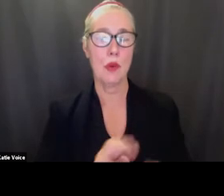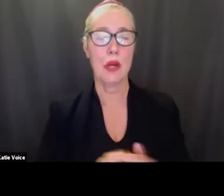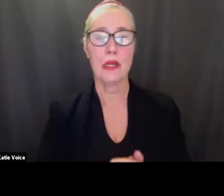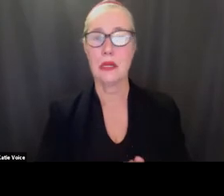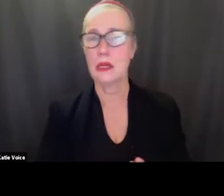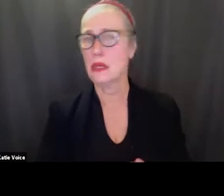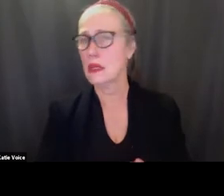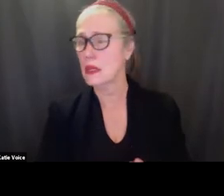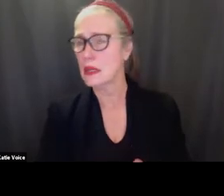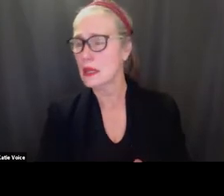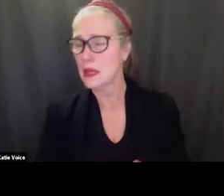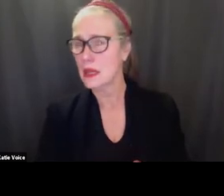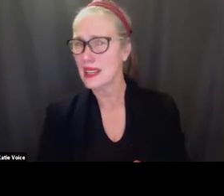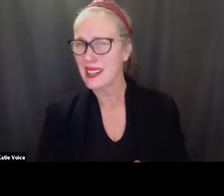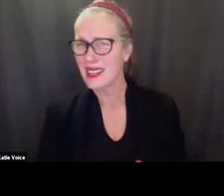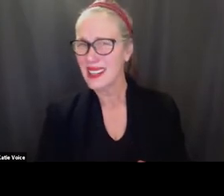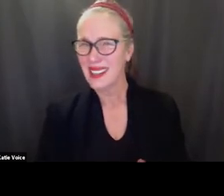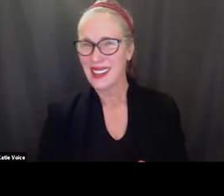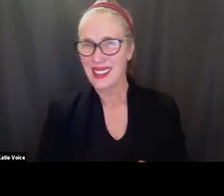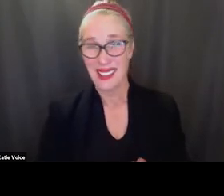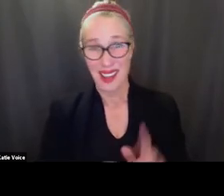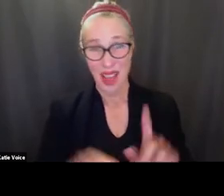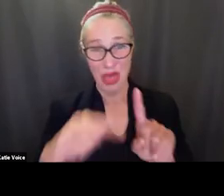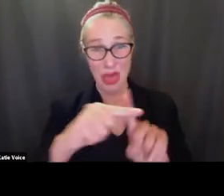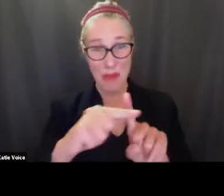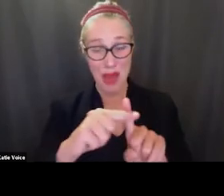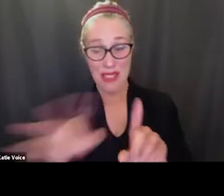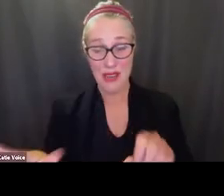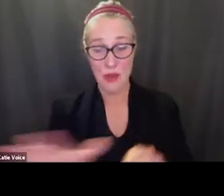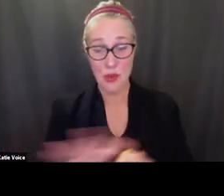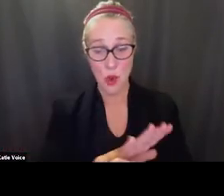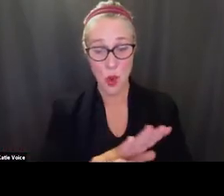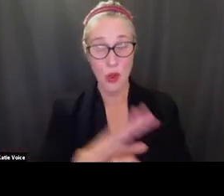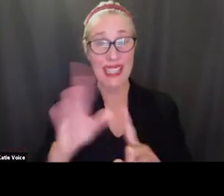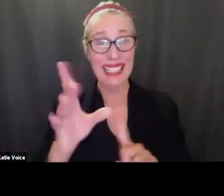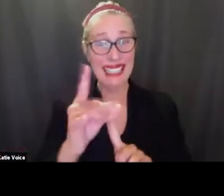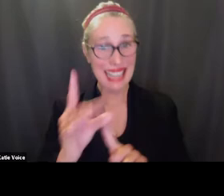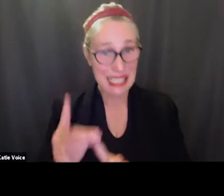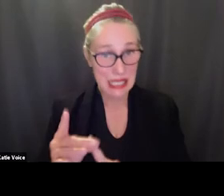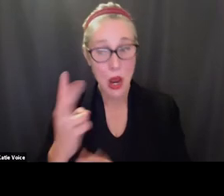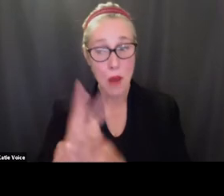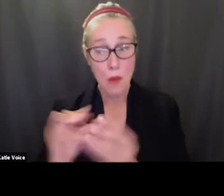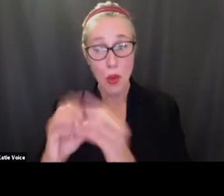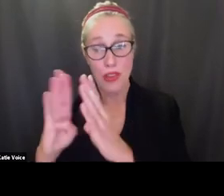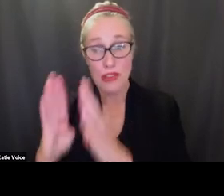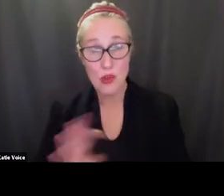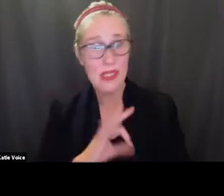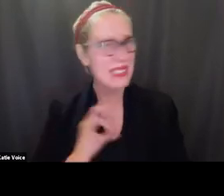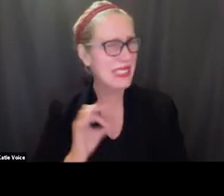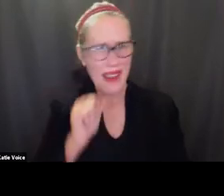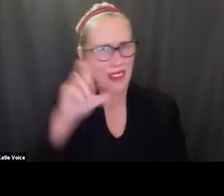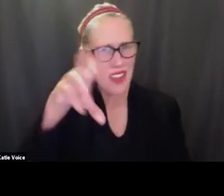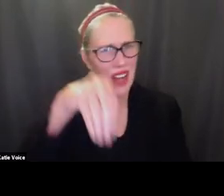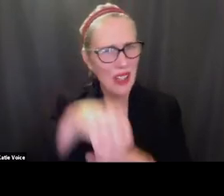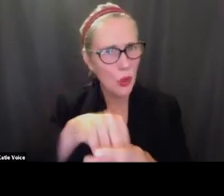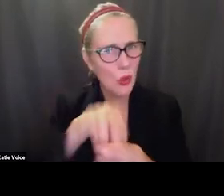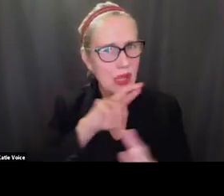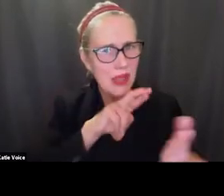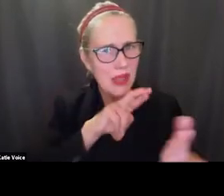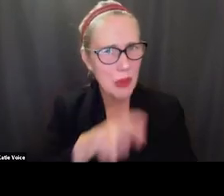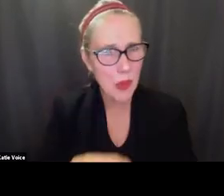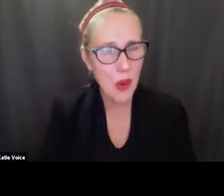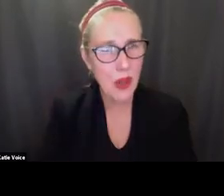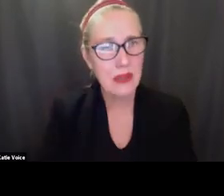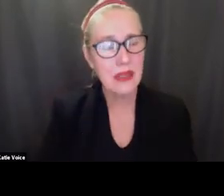including um the positive total positive cases of both students and staff um in